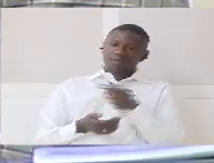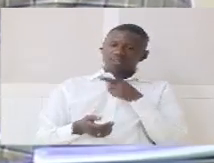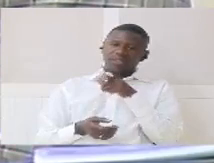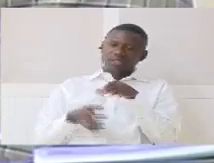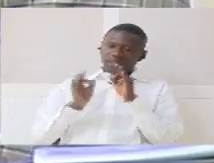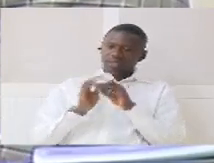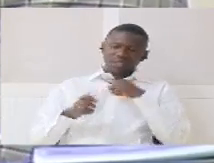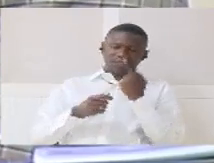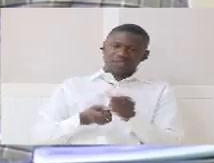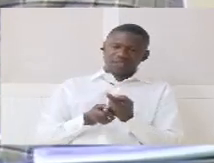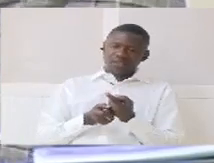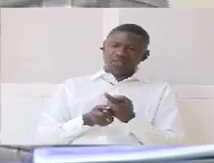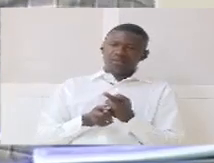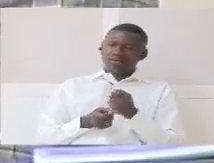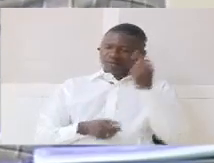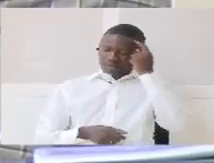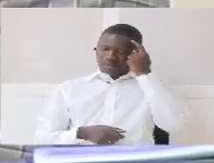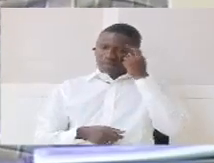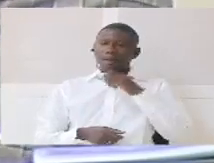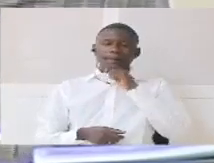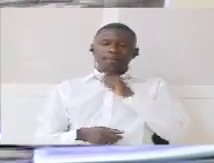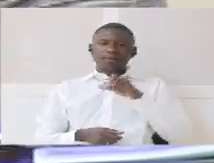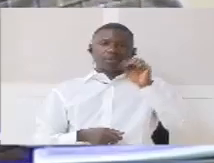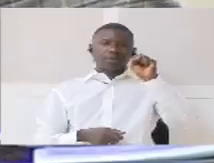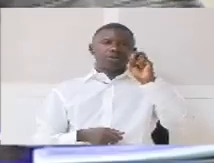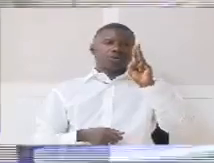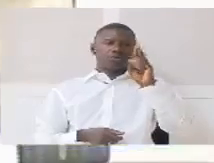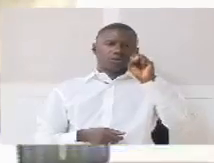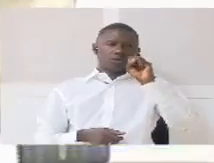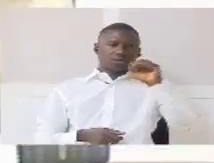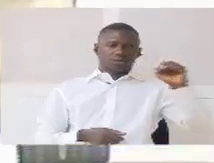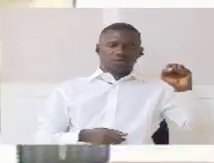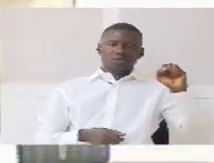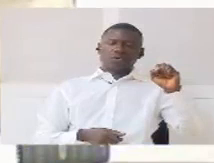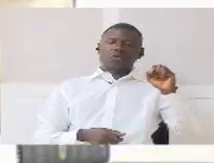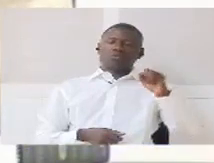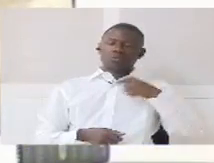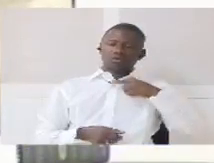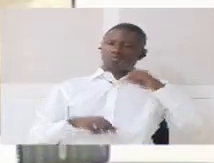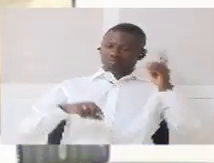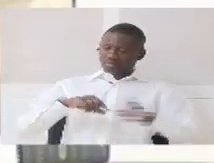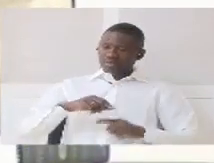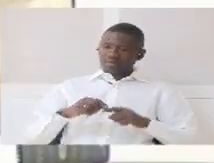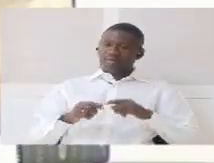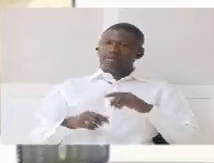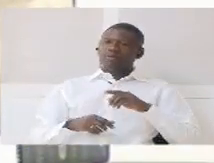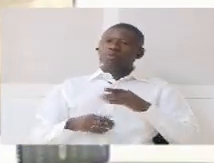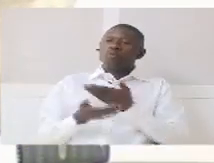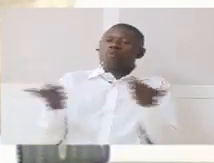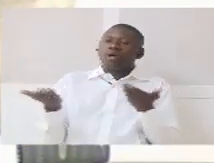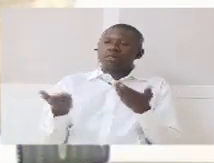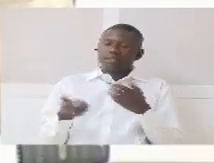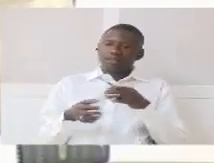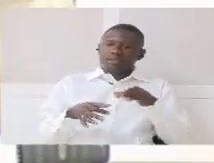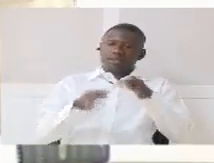to you that Mr. Suso was being punished for taking David to court? Fodum la Musa